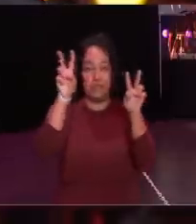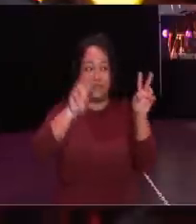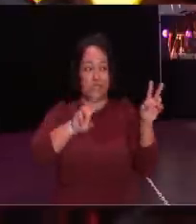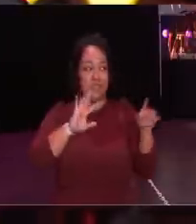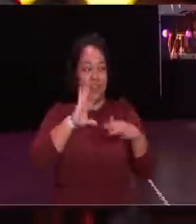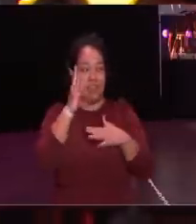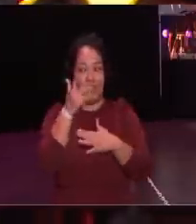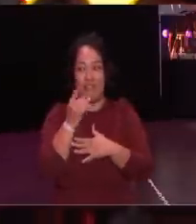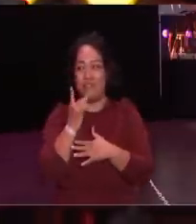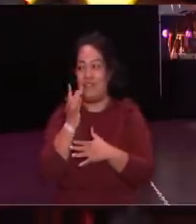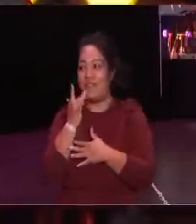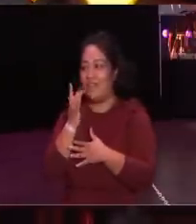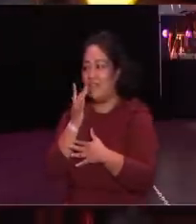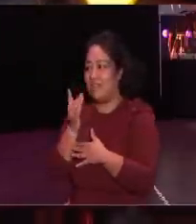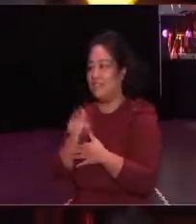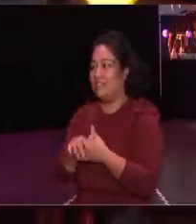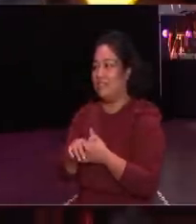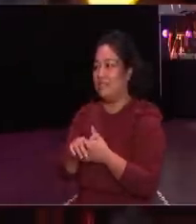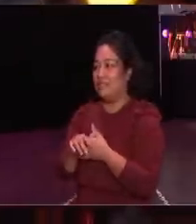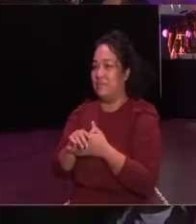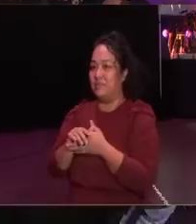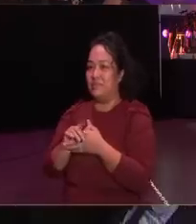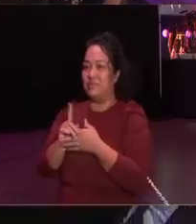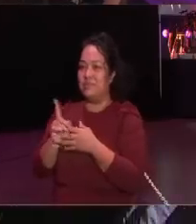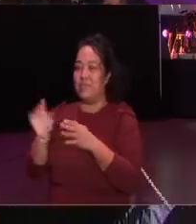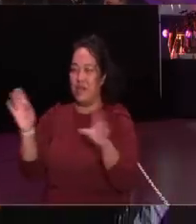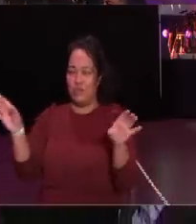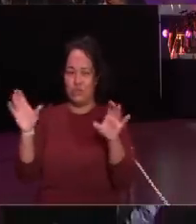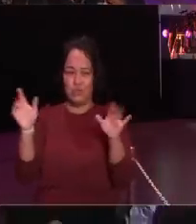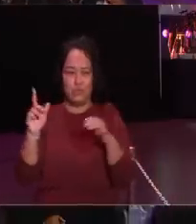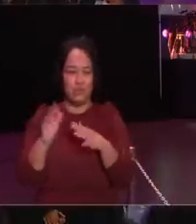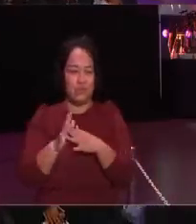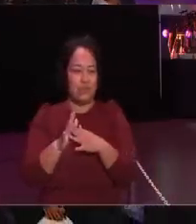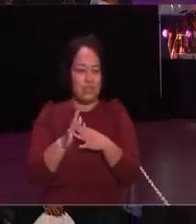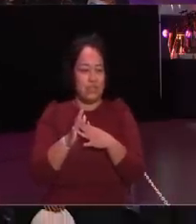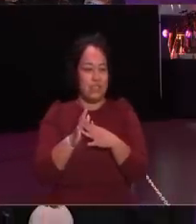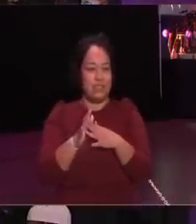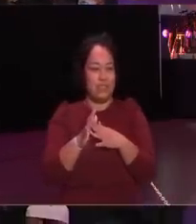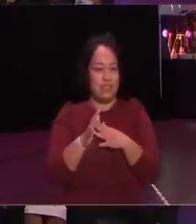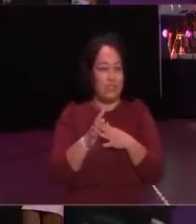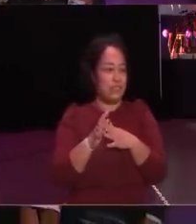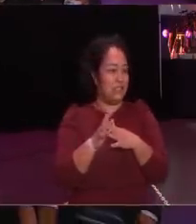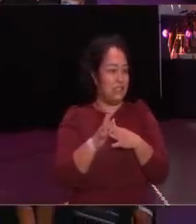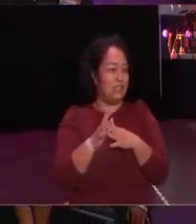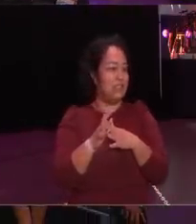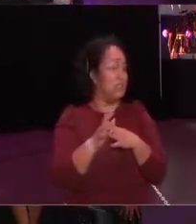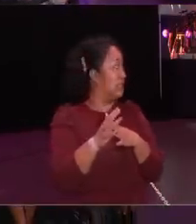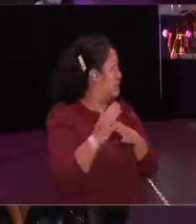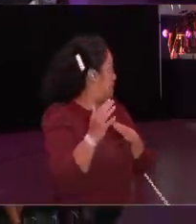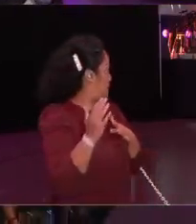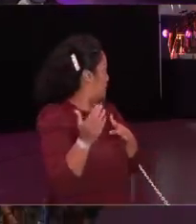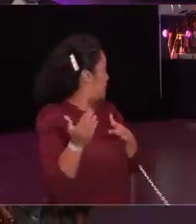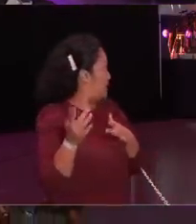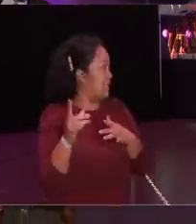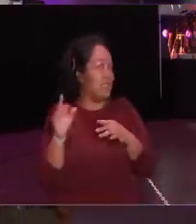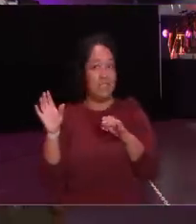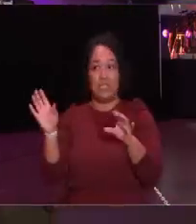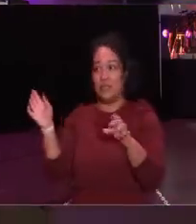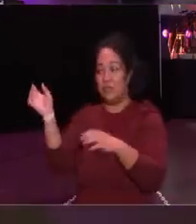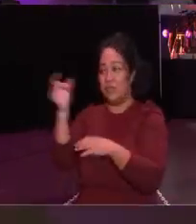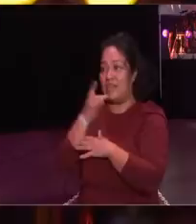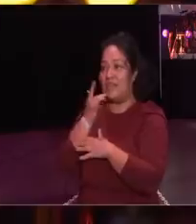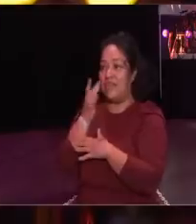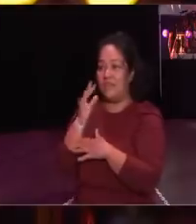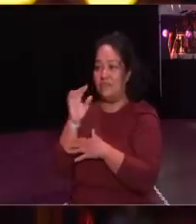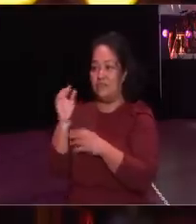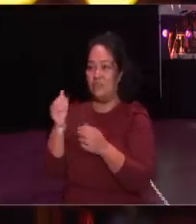algo hermoso. Así que pueden hacer eso. So you can do this. Cuando quieran glorificar a Dios. When you want to worship God. No lo